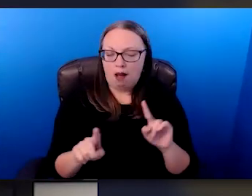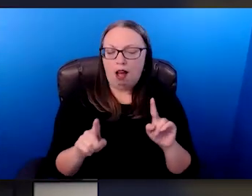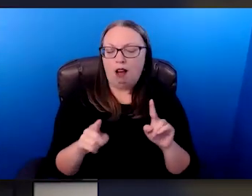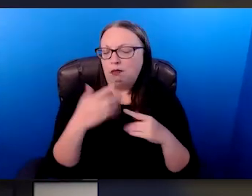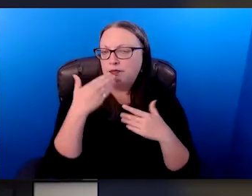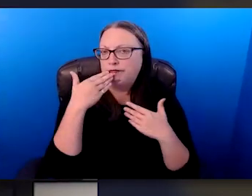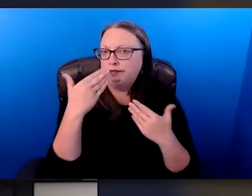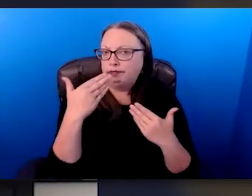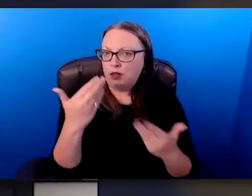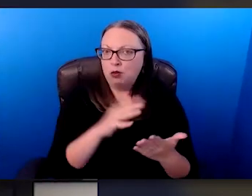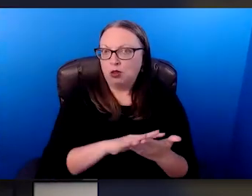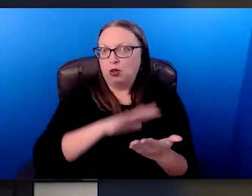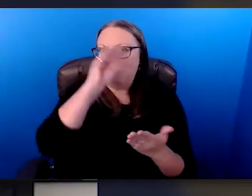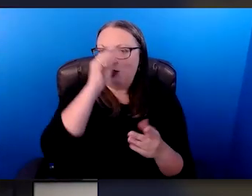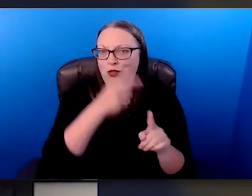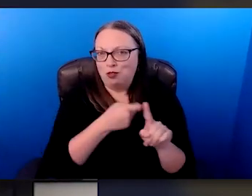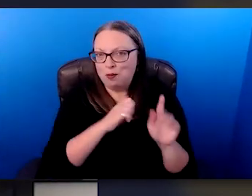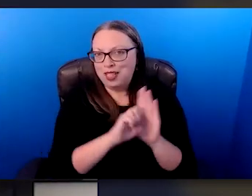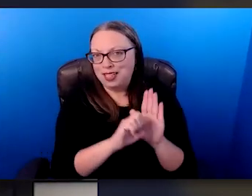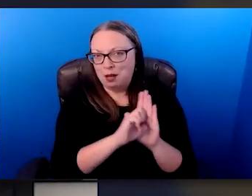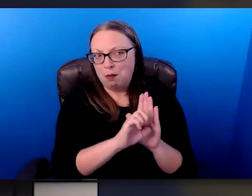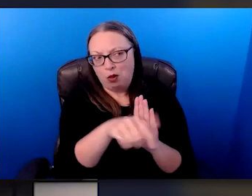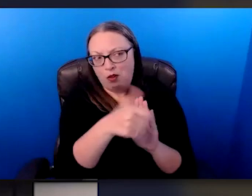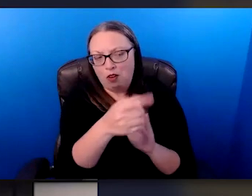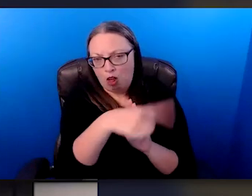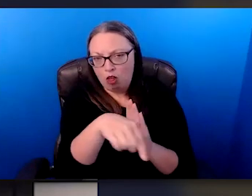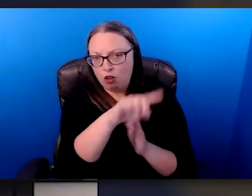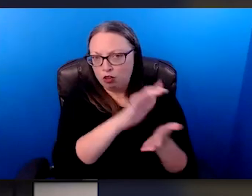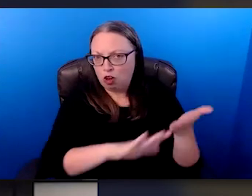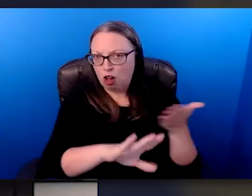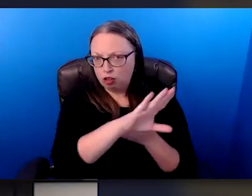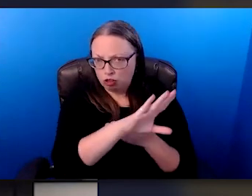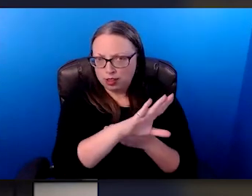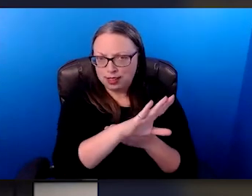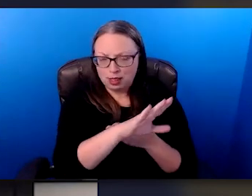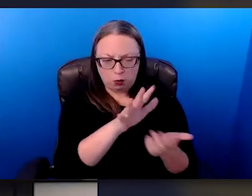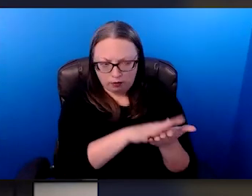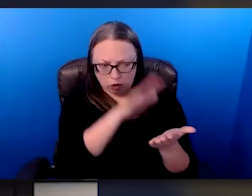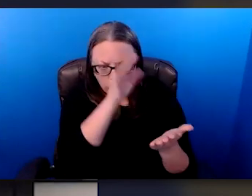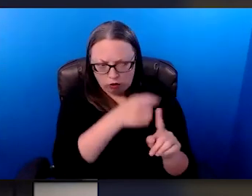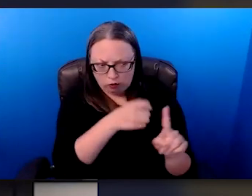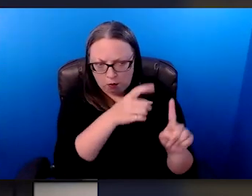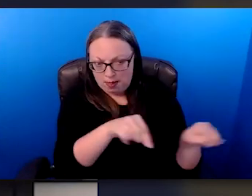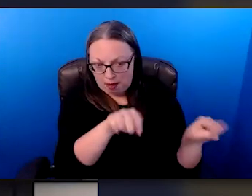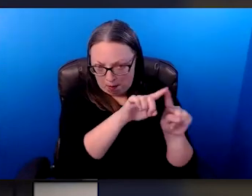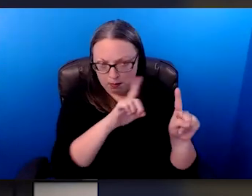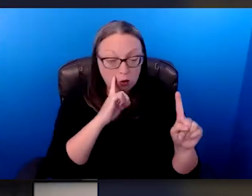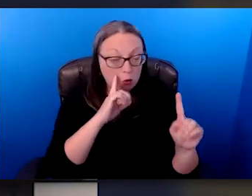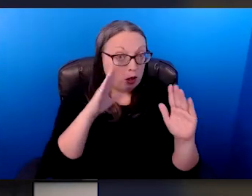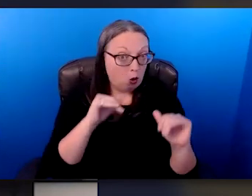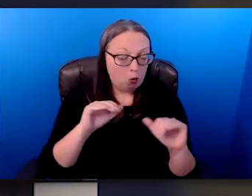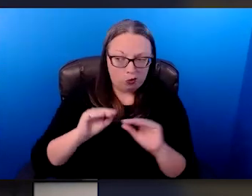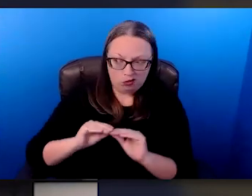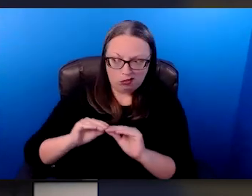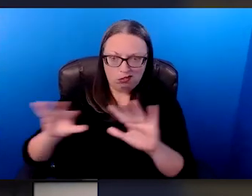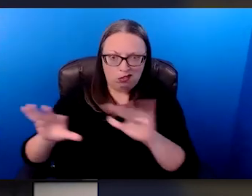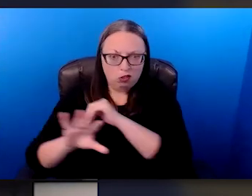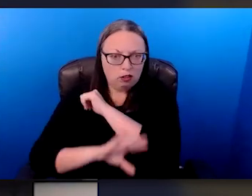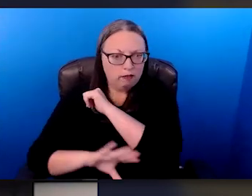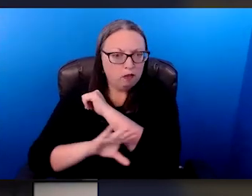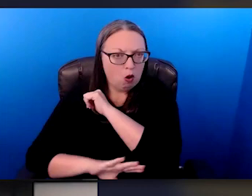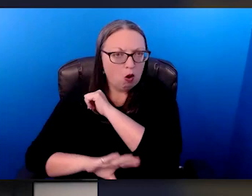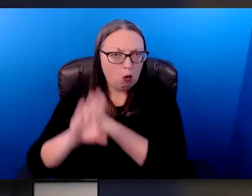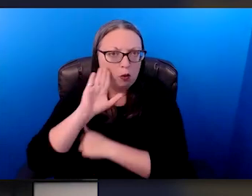to learn from the example of some other institutions. And we hope that once we launch in the fall, we will have some good buy-in. As Sean